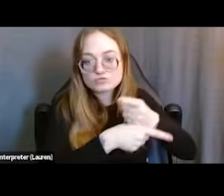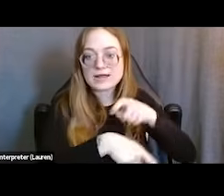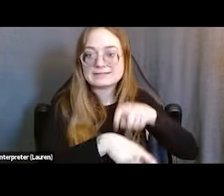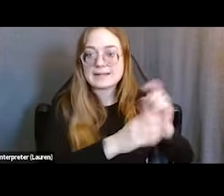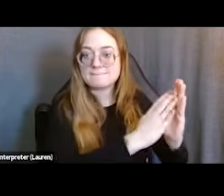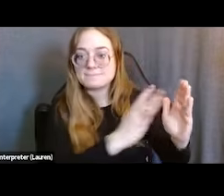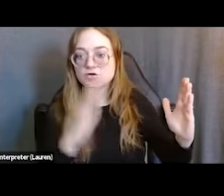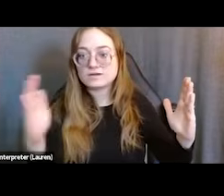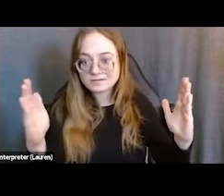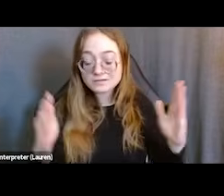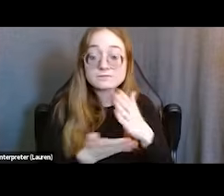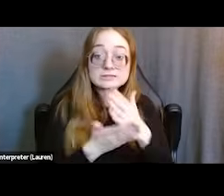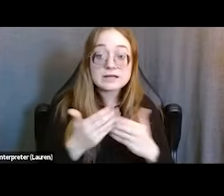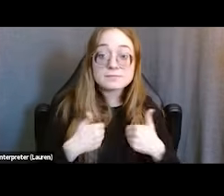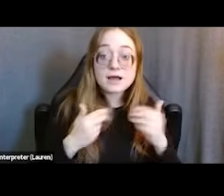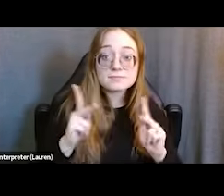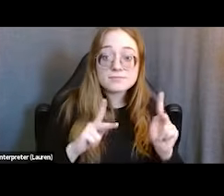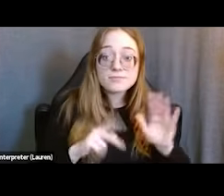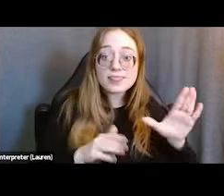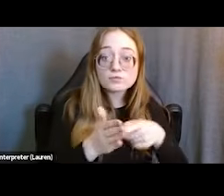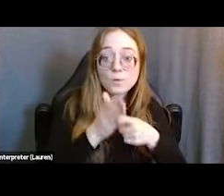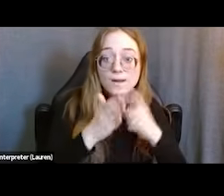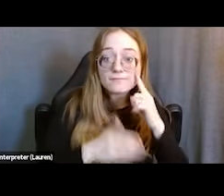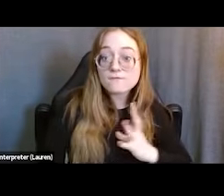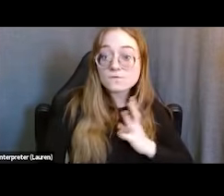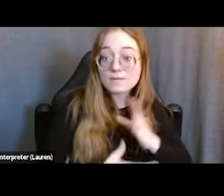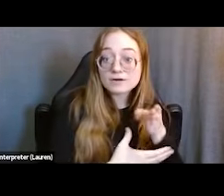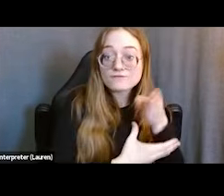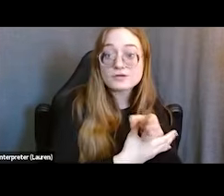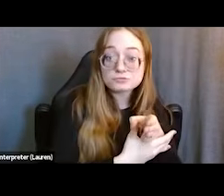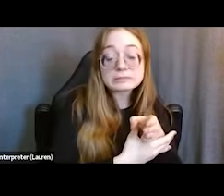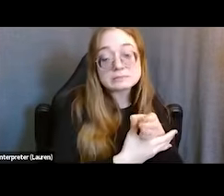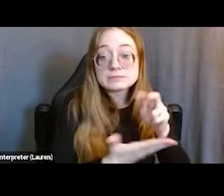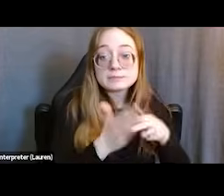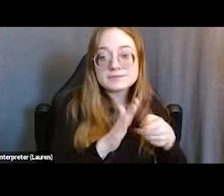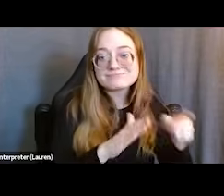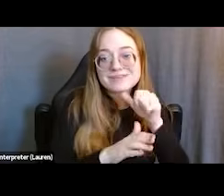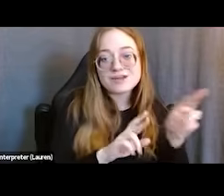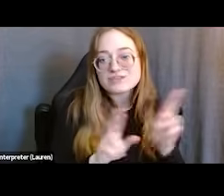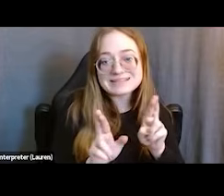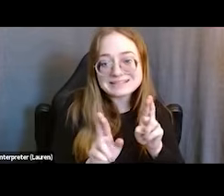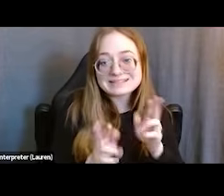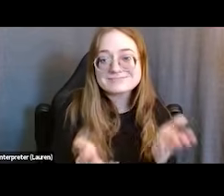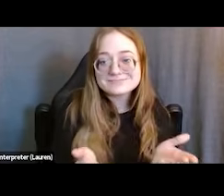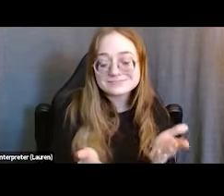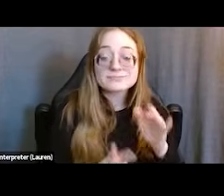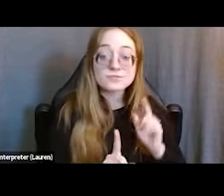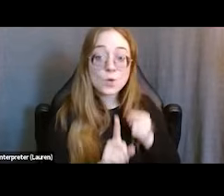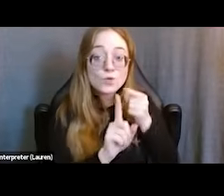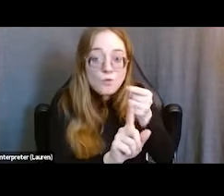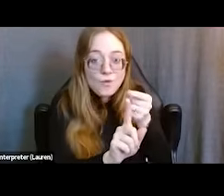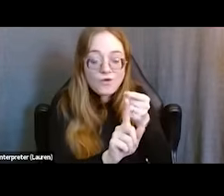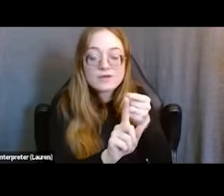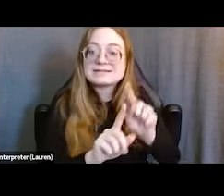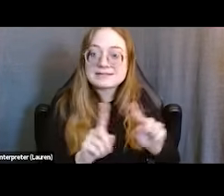that for some young people, the requirement for formal intervention is that they're not ready for that. And so the goal will be to